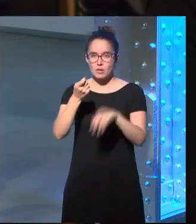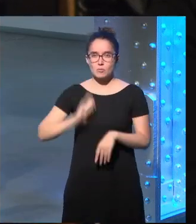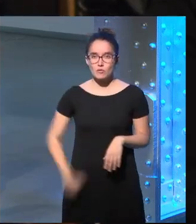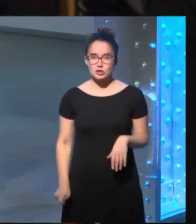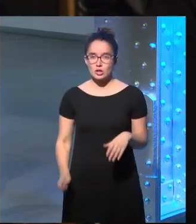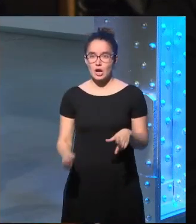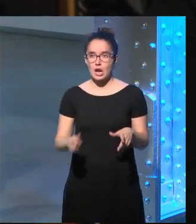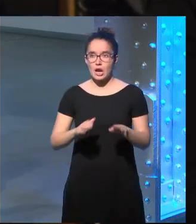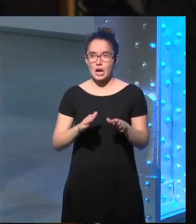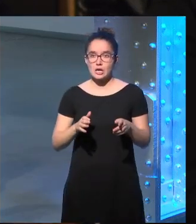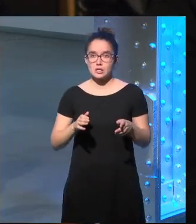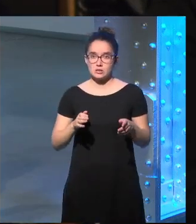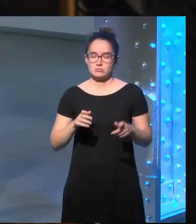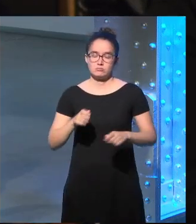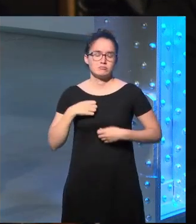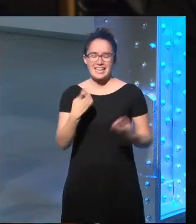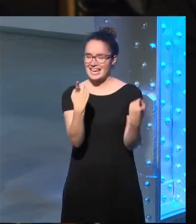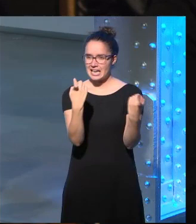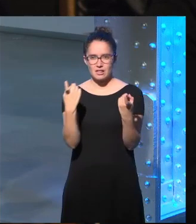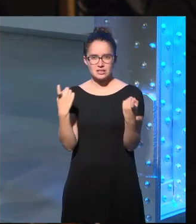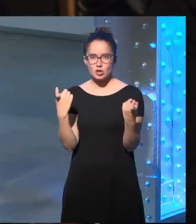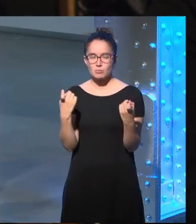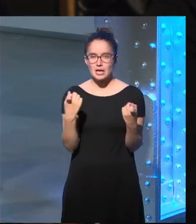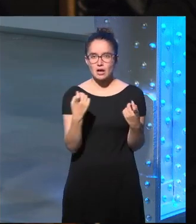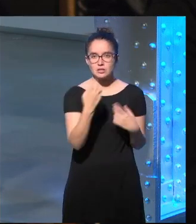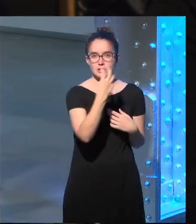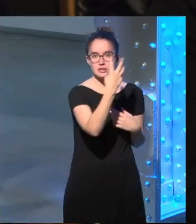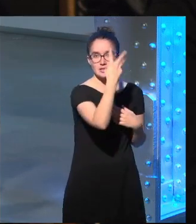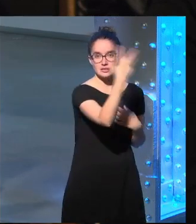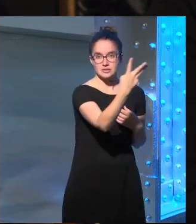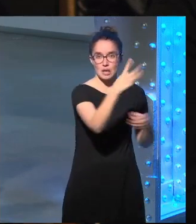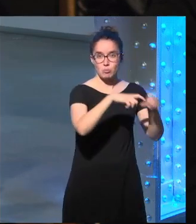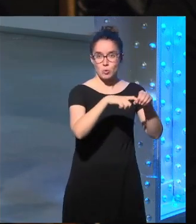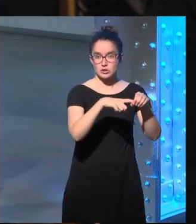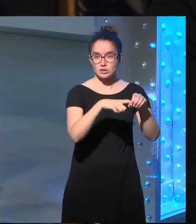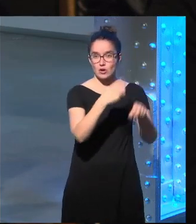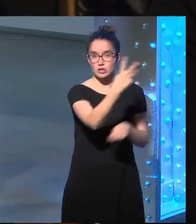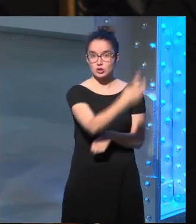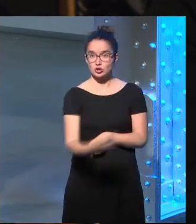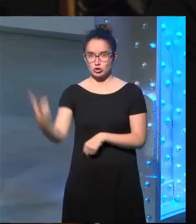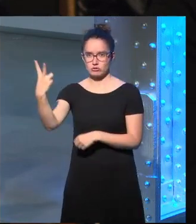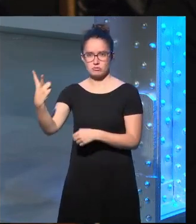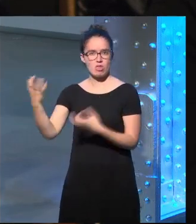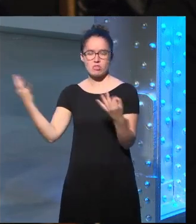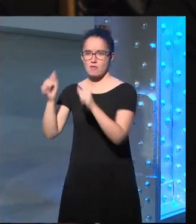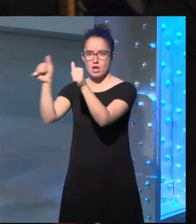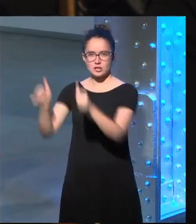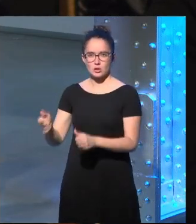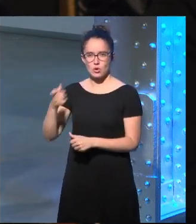those degrees in the vocational training education will be necessary and will fill 2 out of